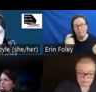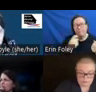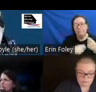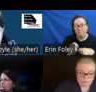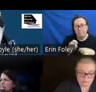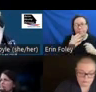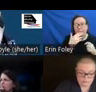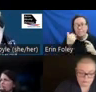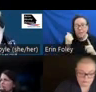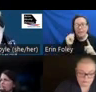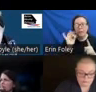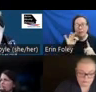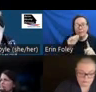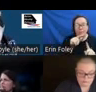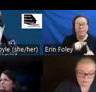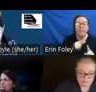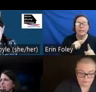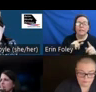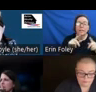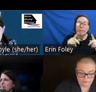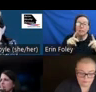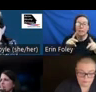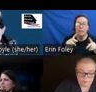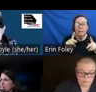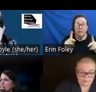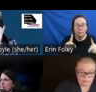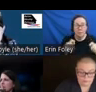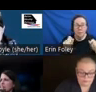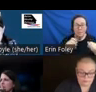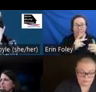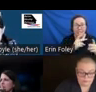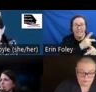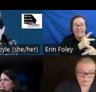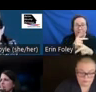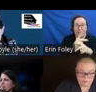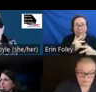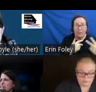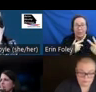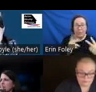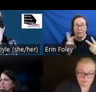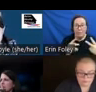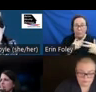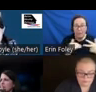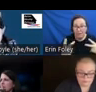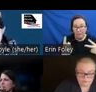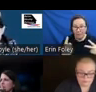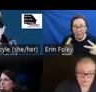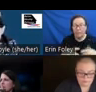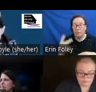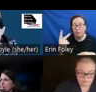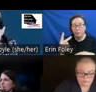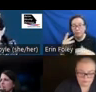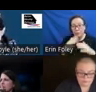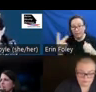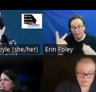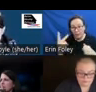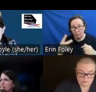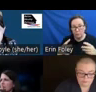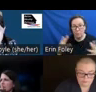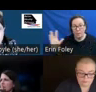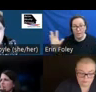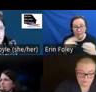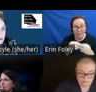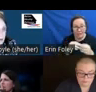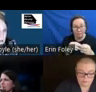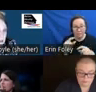a caregiver is allowed to care for 3 people at level 1 and 2 people at level 2, and the stipends are additive.